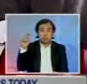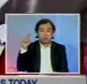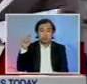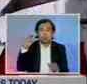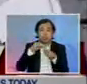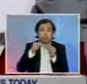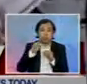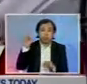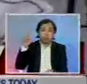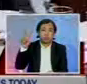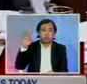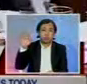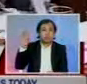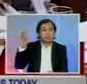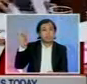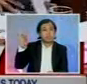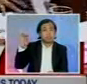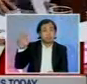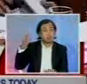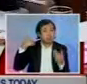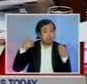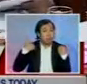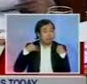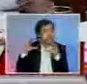125683. Do you have that title with you?